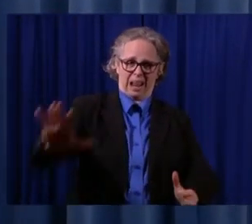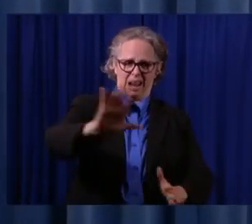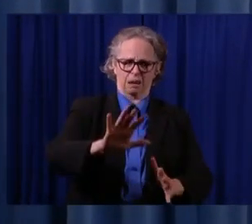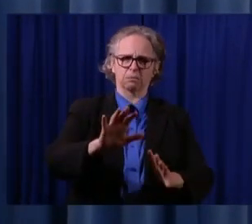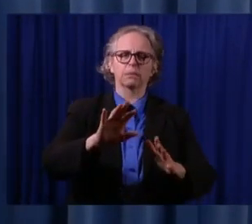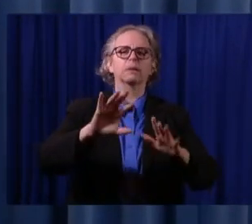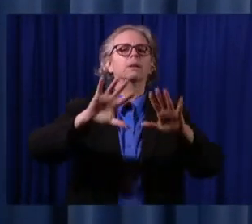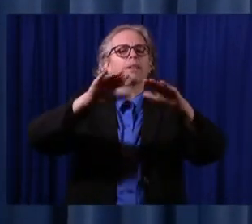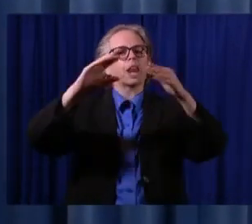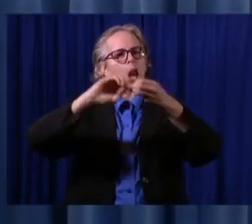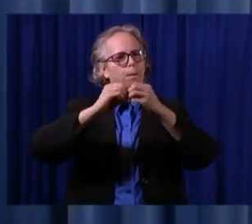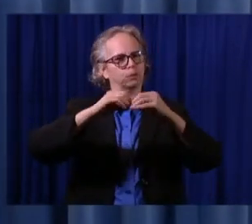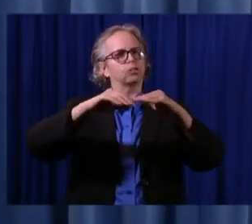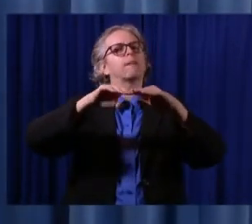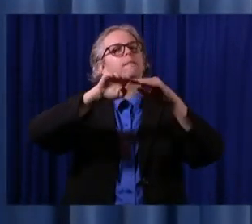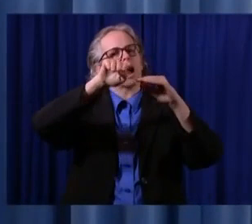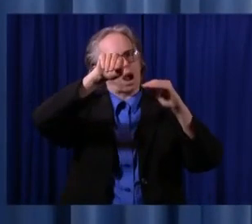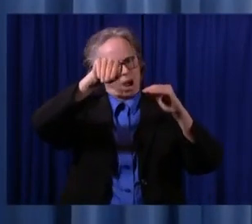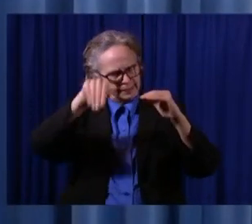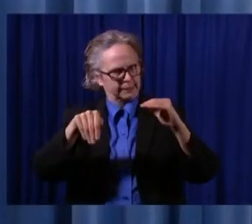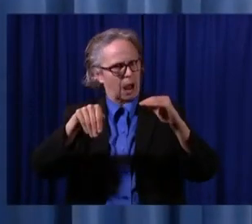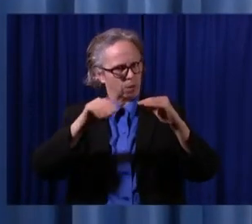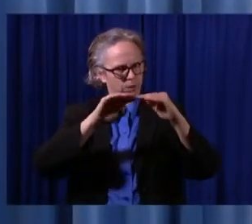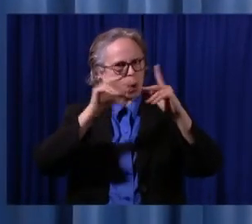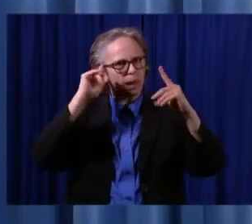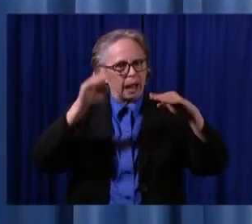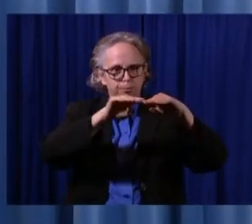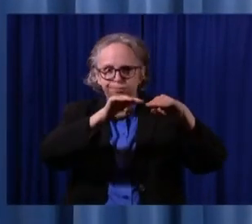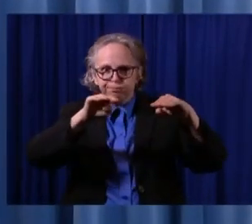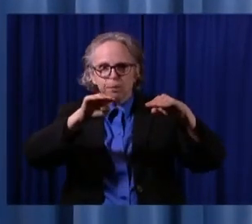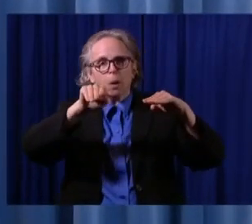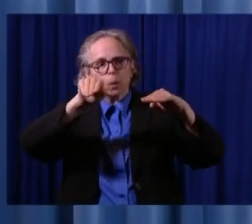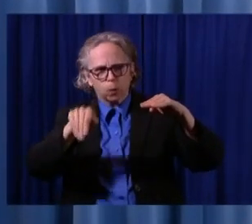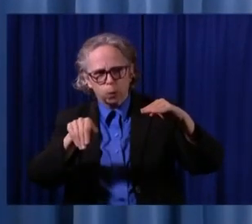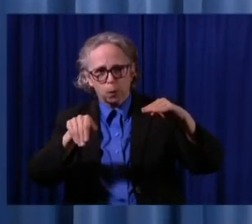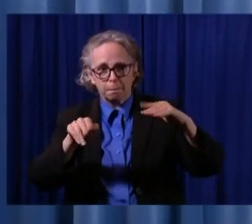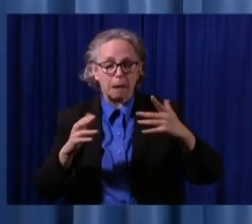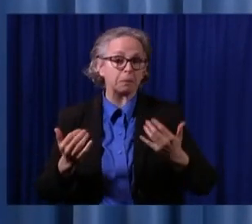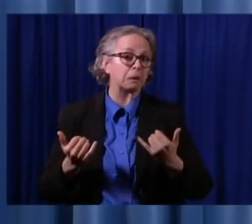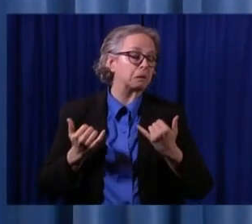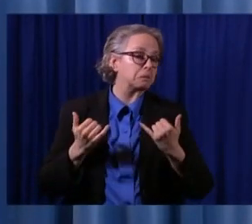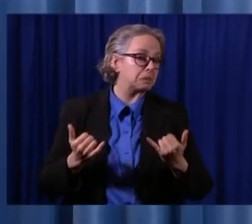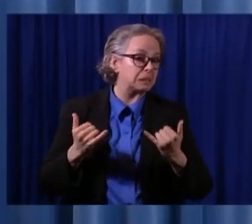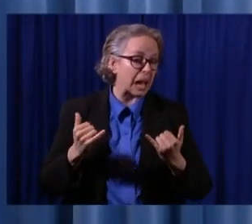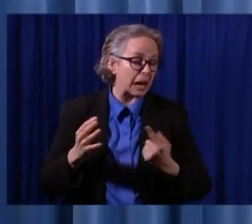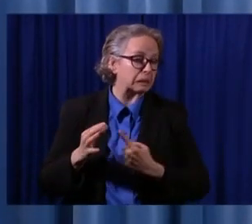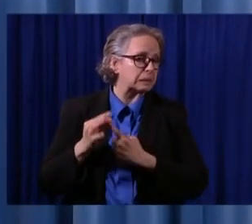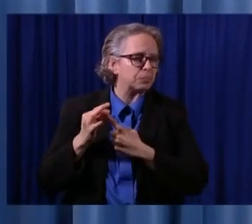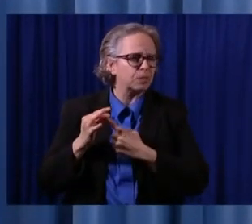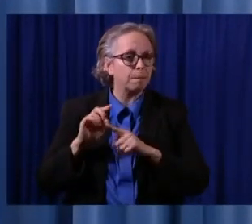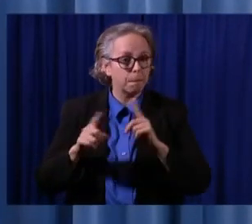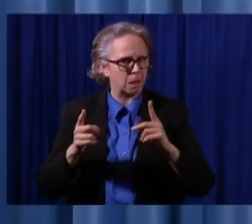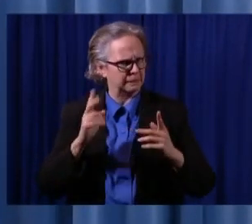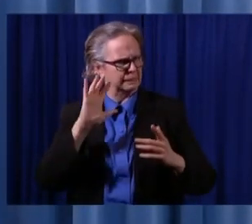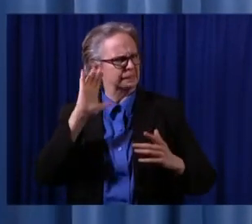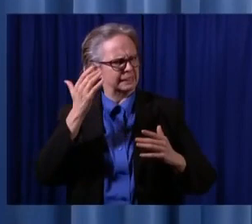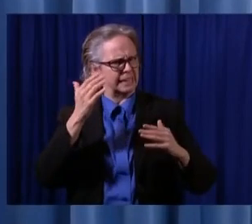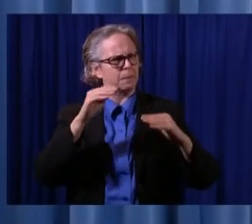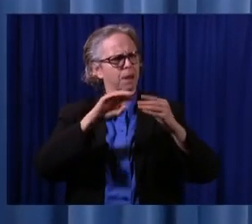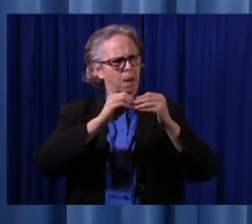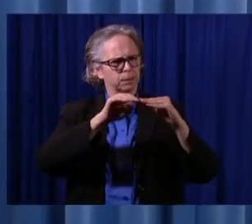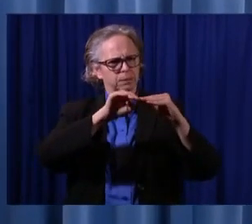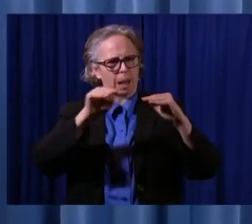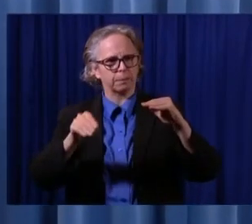and today might just be an exception, but we're seeing a downward trend. But the exception of that is Southwest